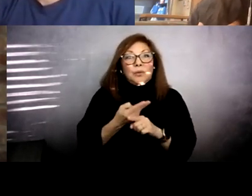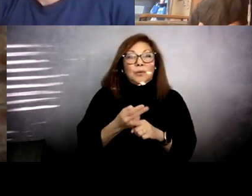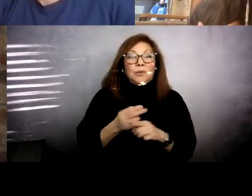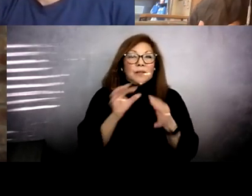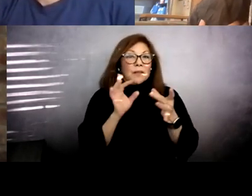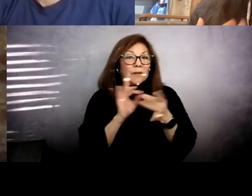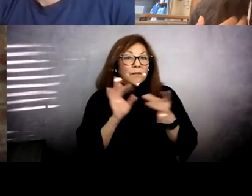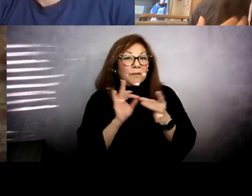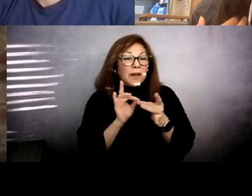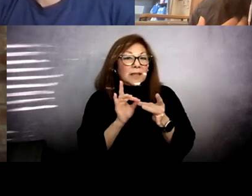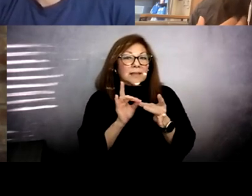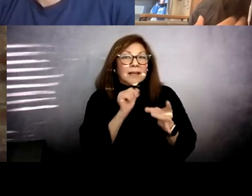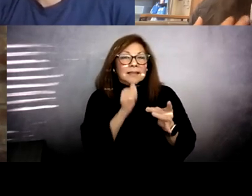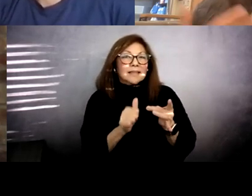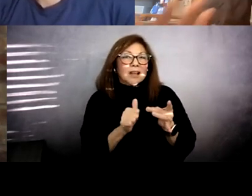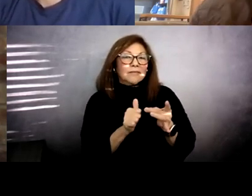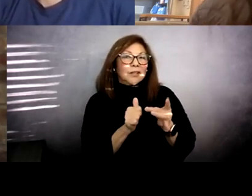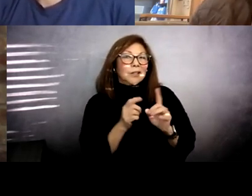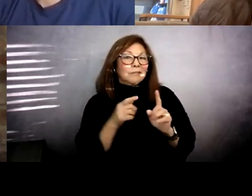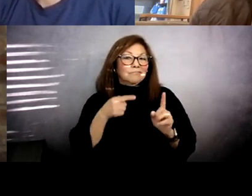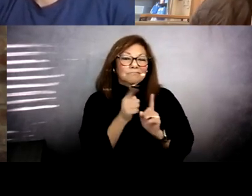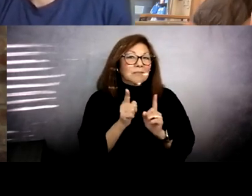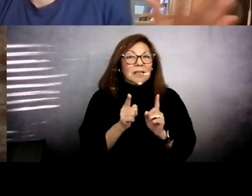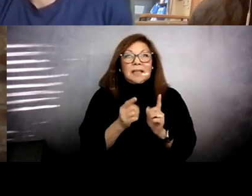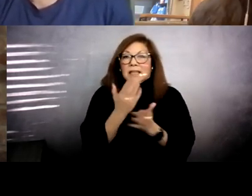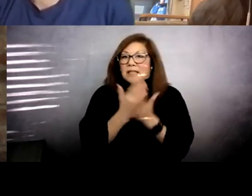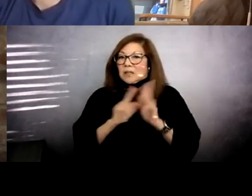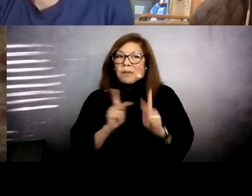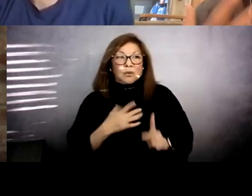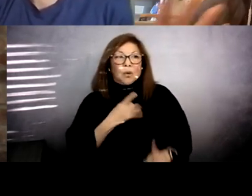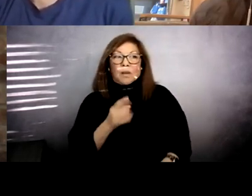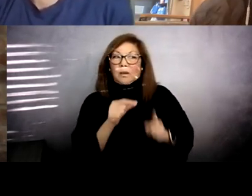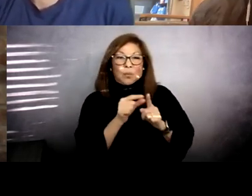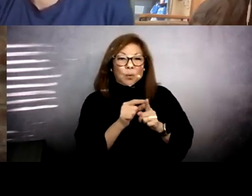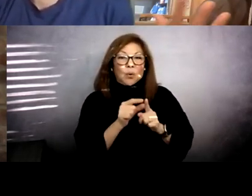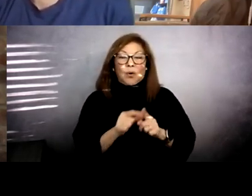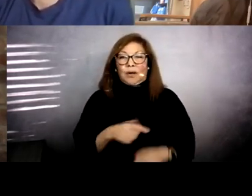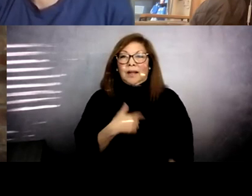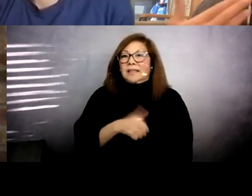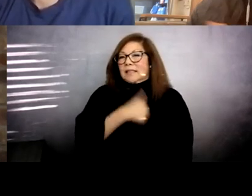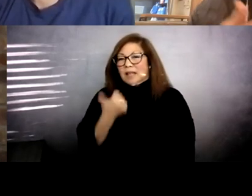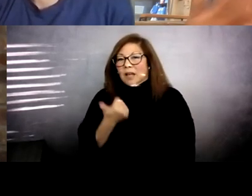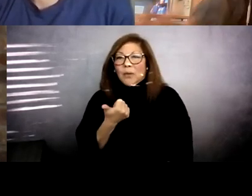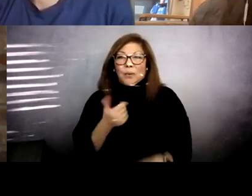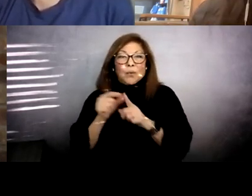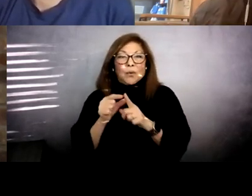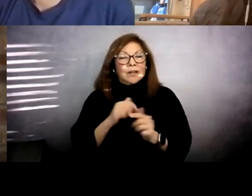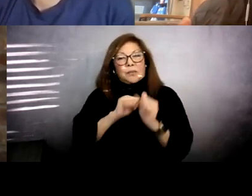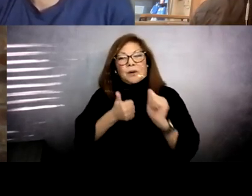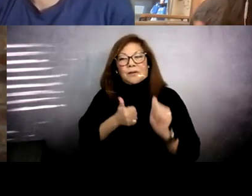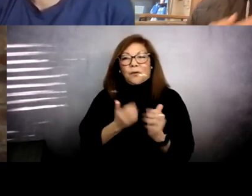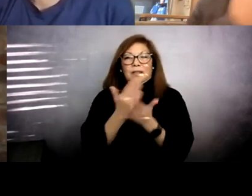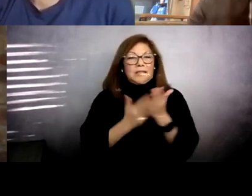is the least contentious, because, you know, some people don't like the word Basie. It has other signifiers and things like that. So how do we avoid some of those